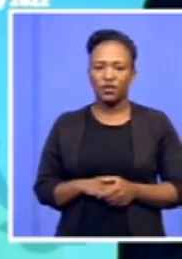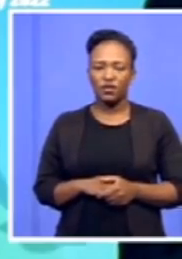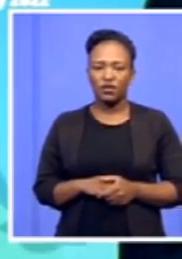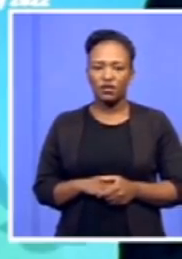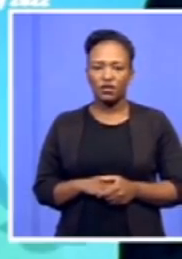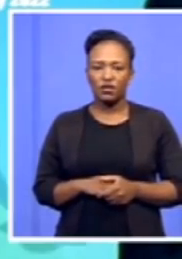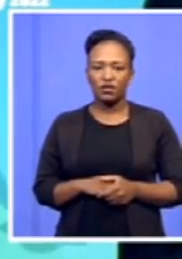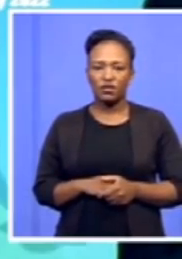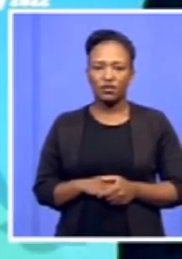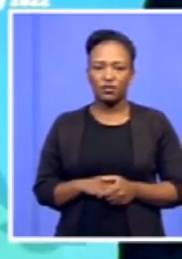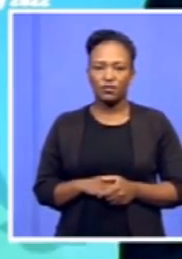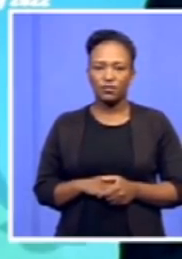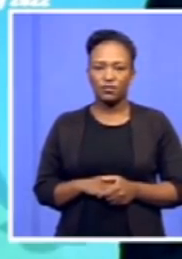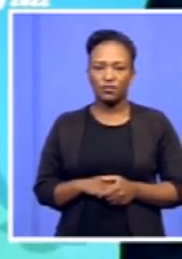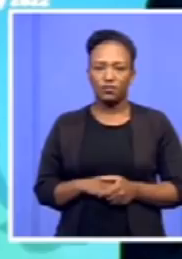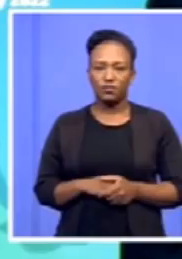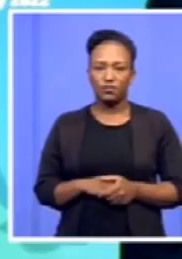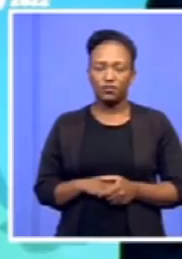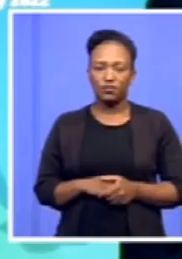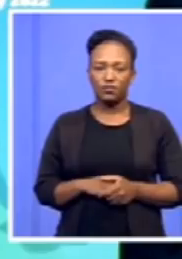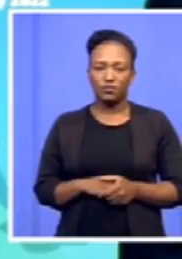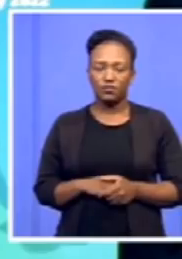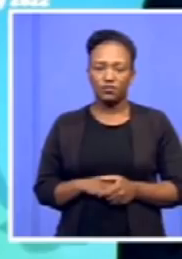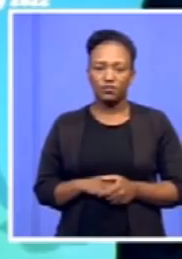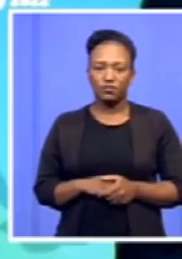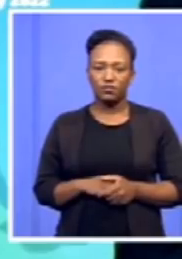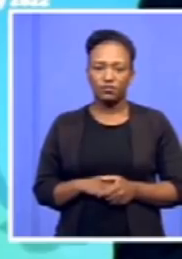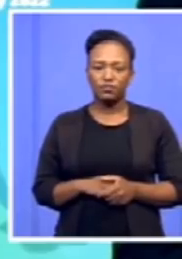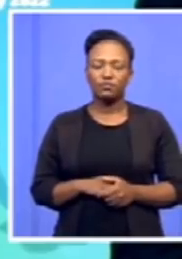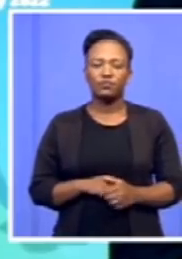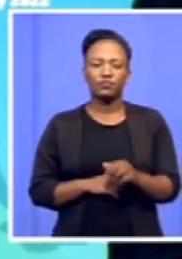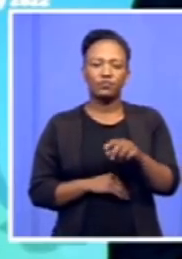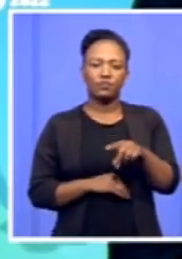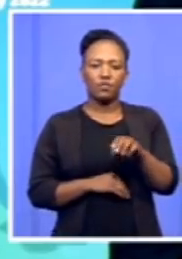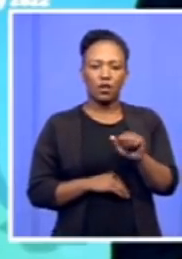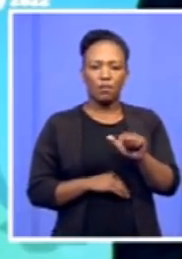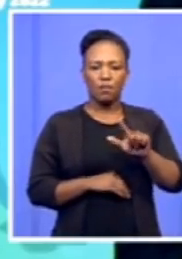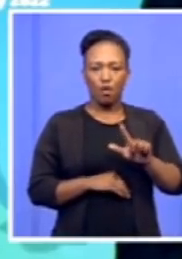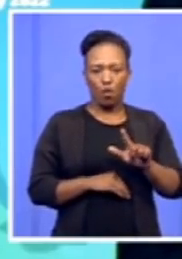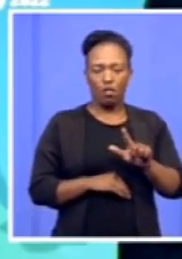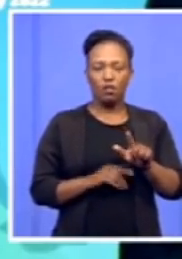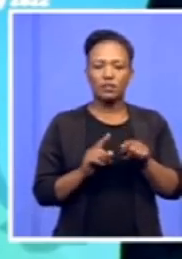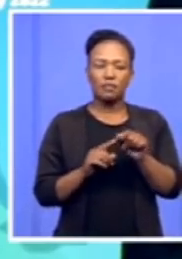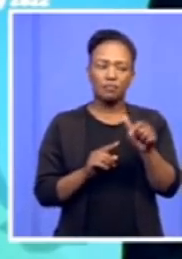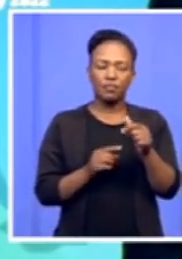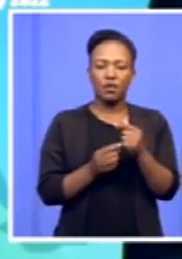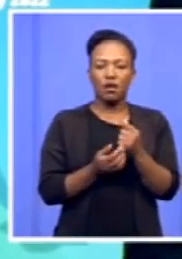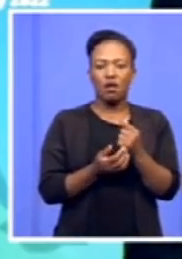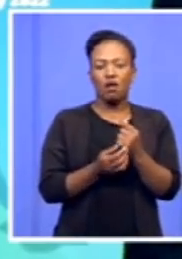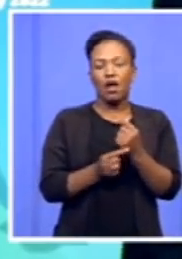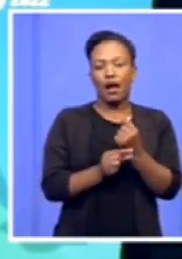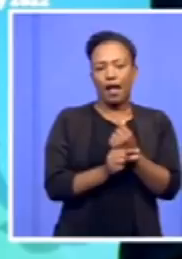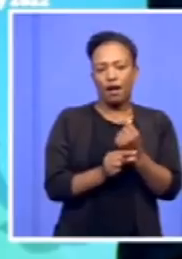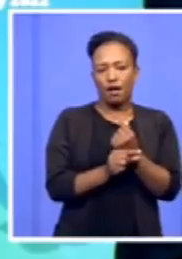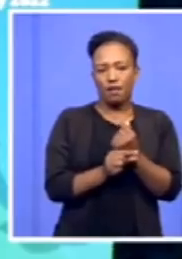Nana Paul Kagame and Nana Boko from Ghana, I went to Marburg in Germany as part of